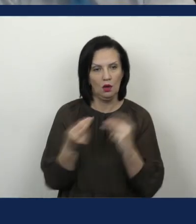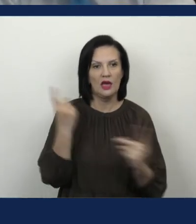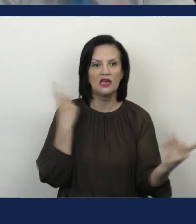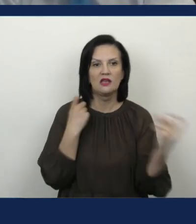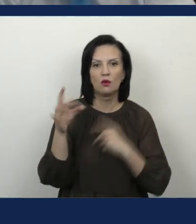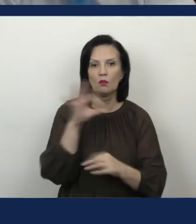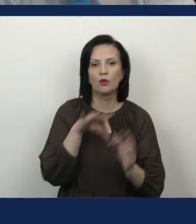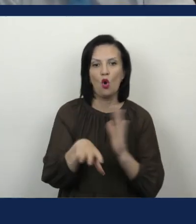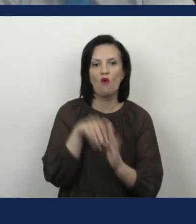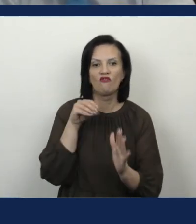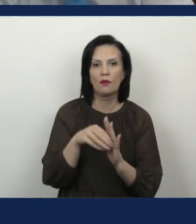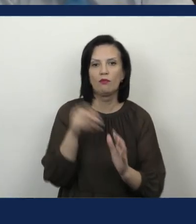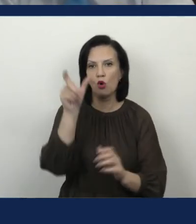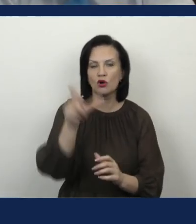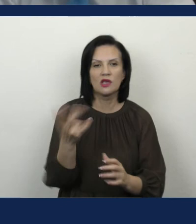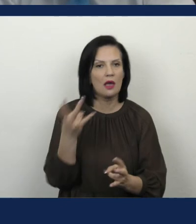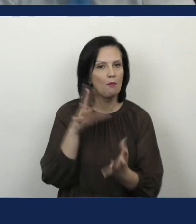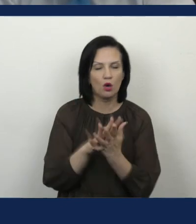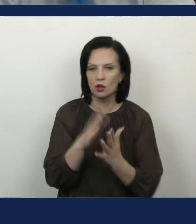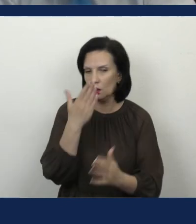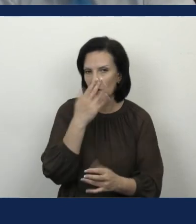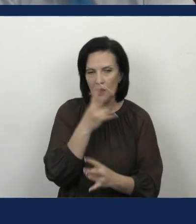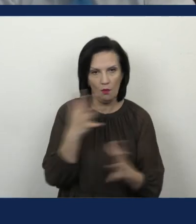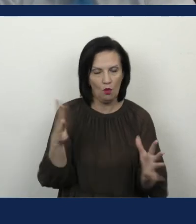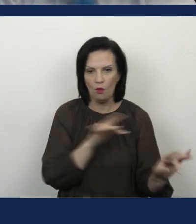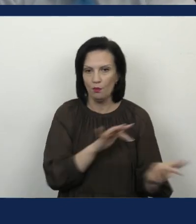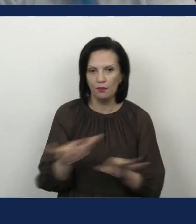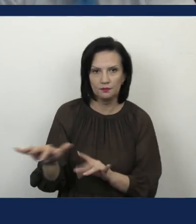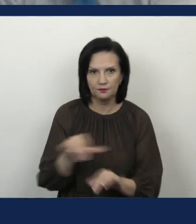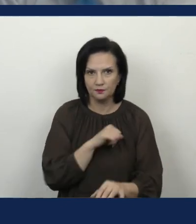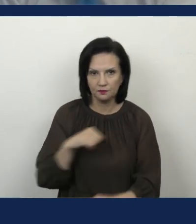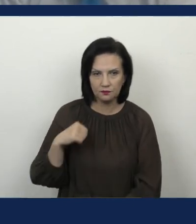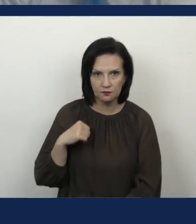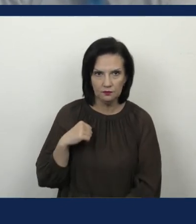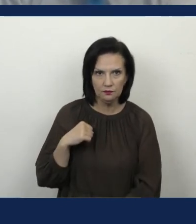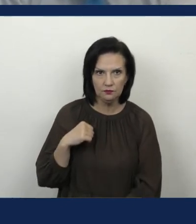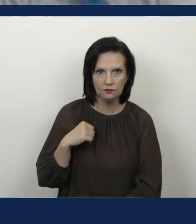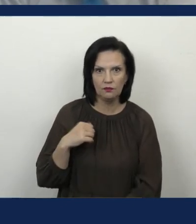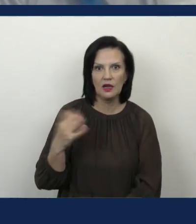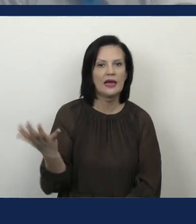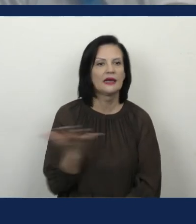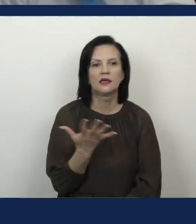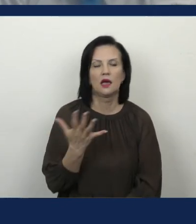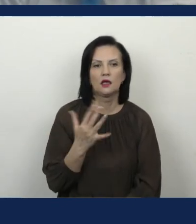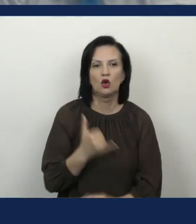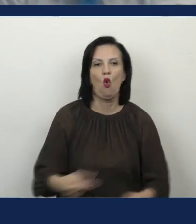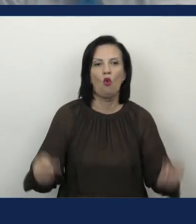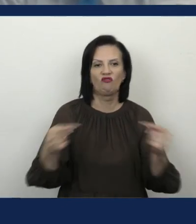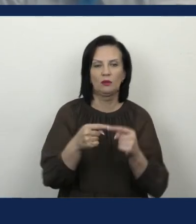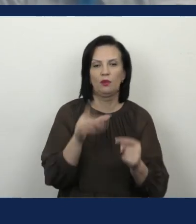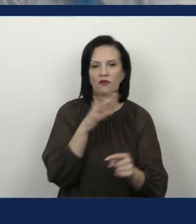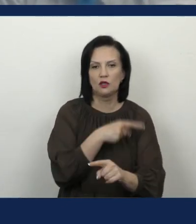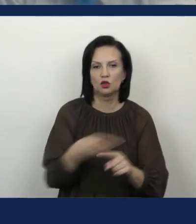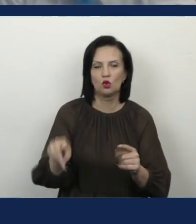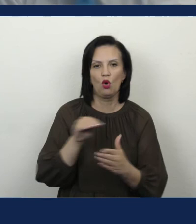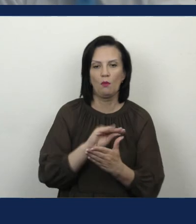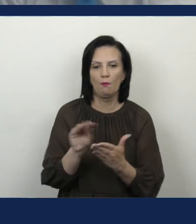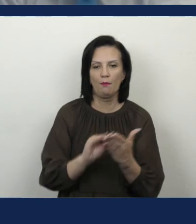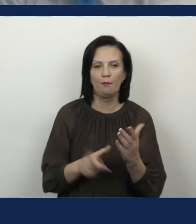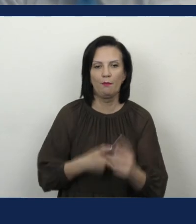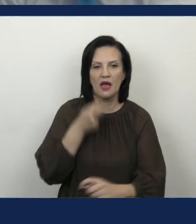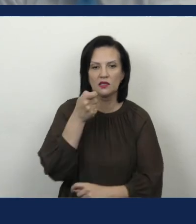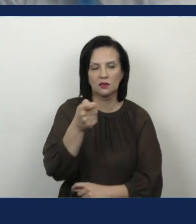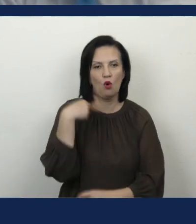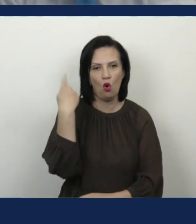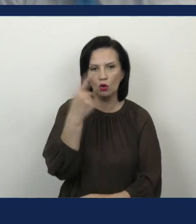to conclude that the information of the voters who are permanently unable to move by themselves and who, within a